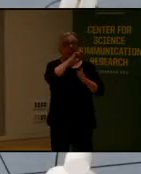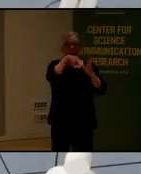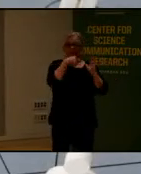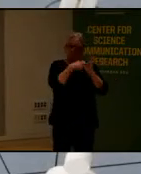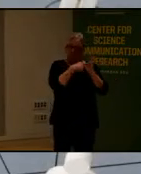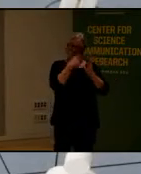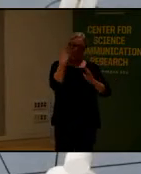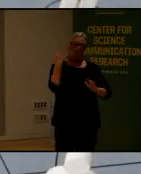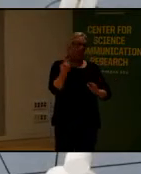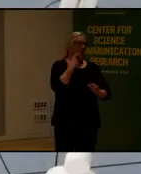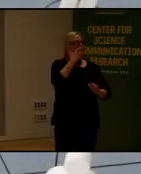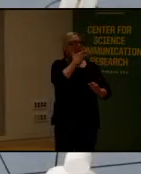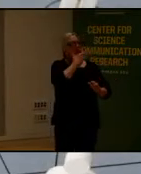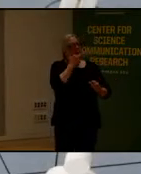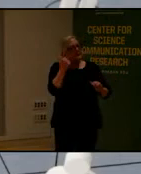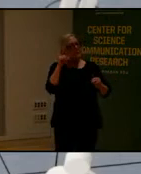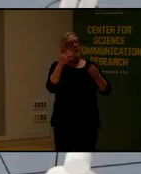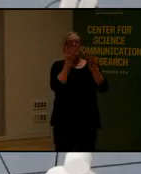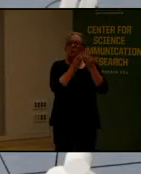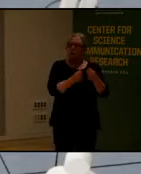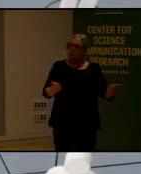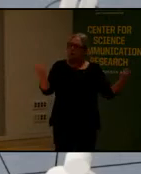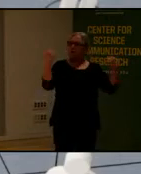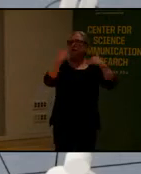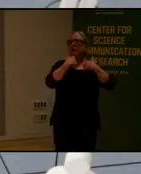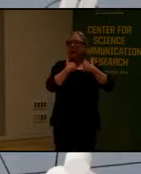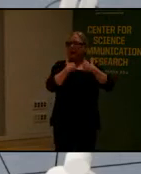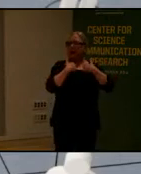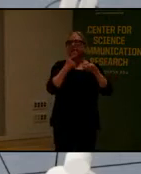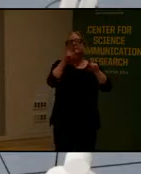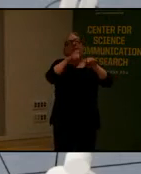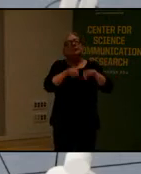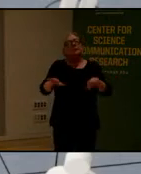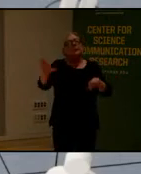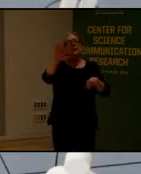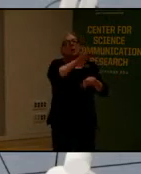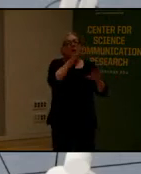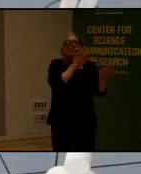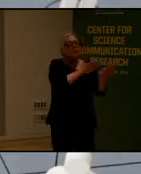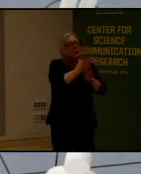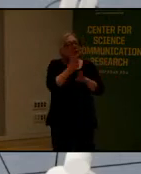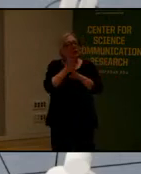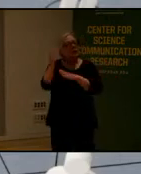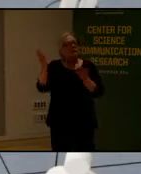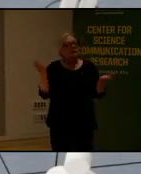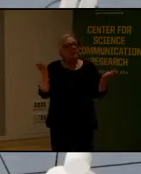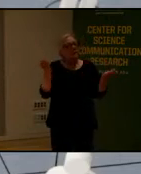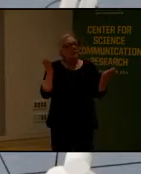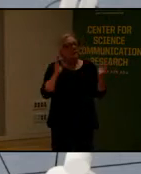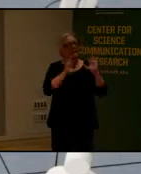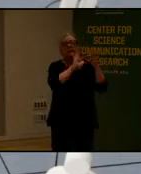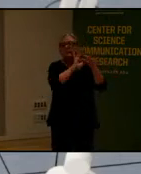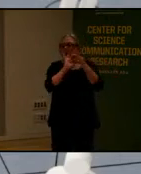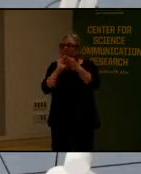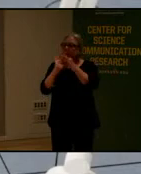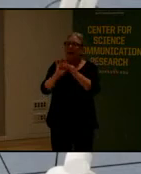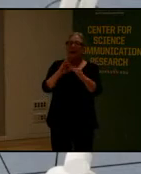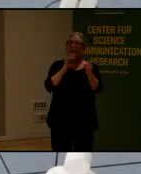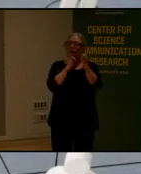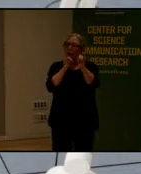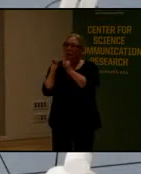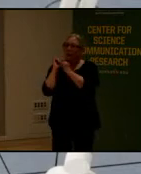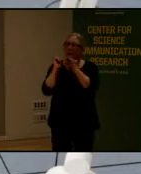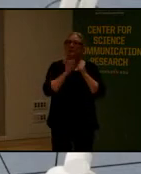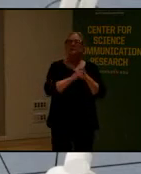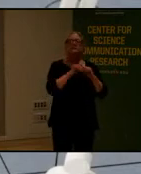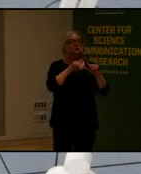always, better solutions can be tailored depending on what your individual area of focus is happy to engage, connect you with colleagues, so we can start thinking